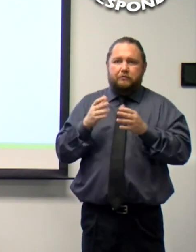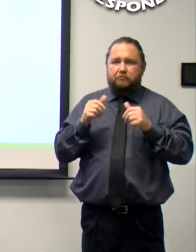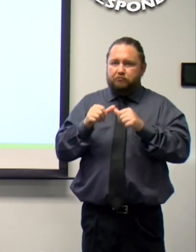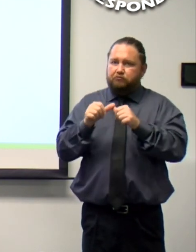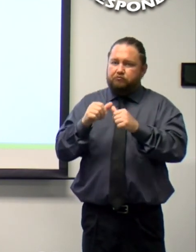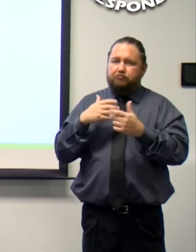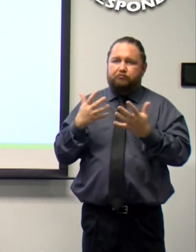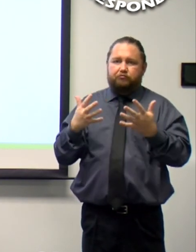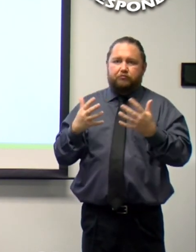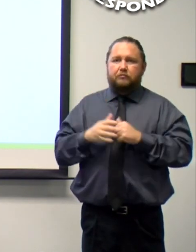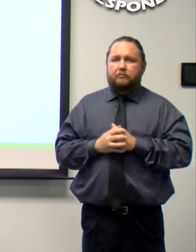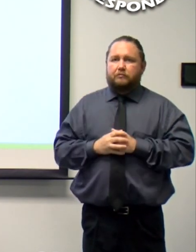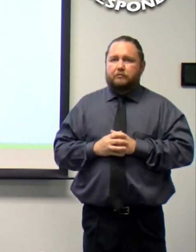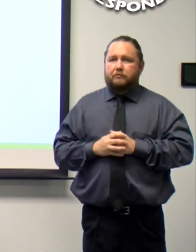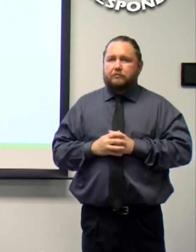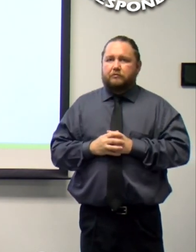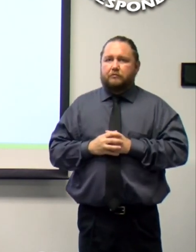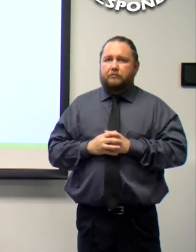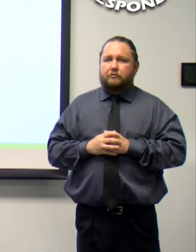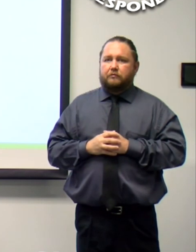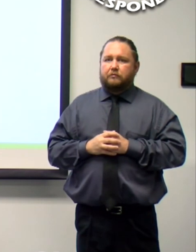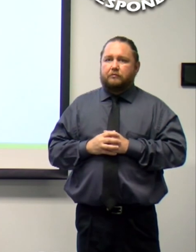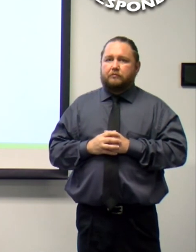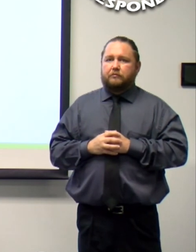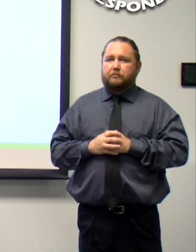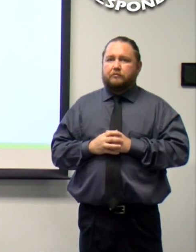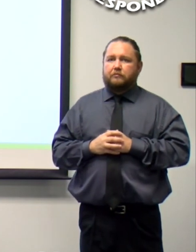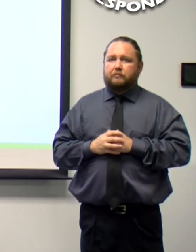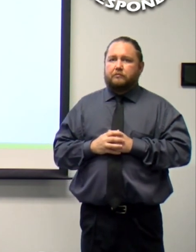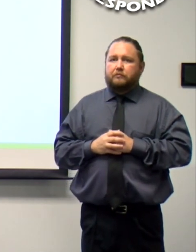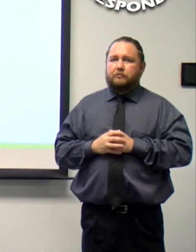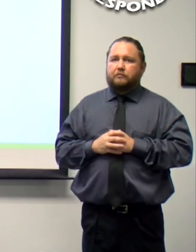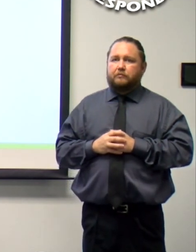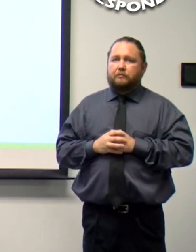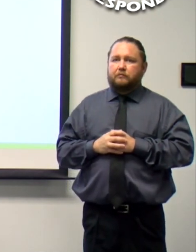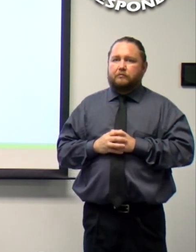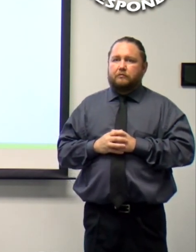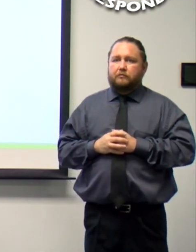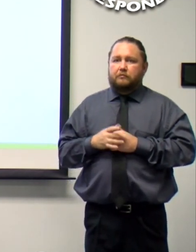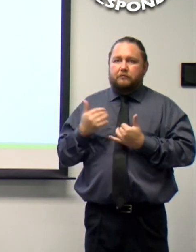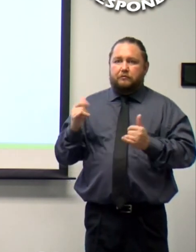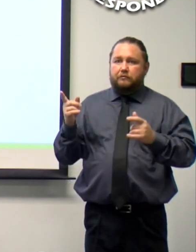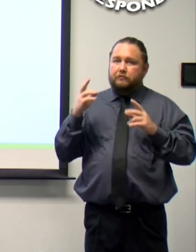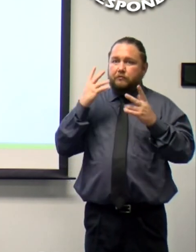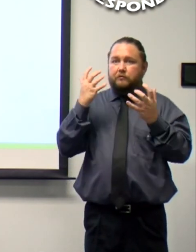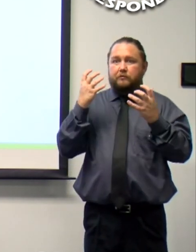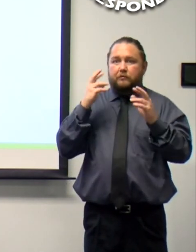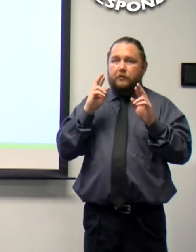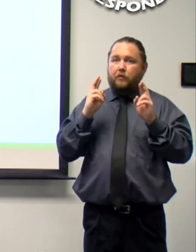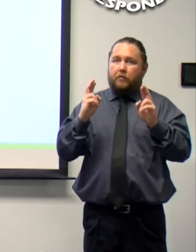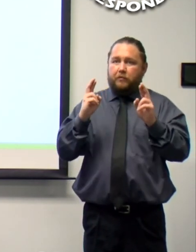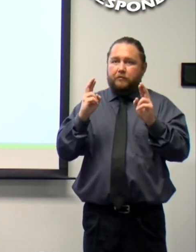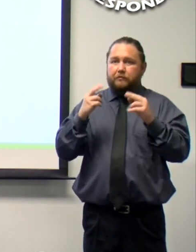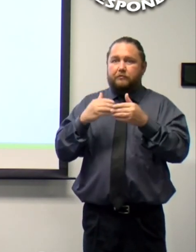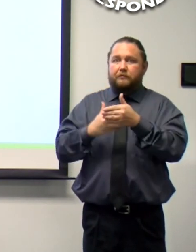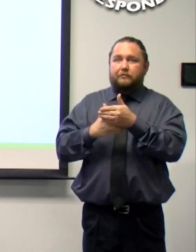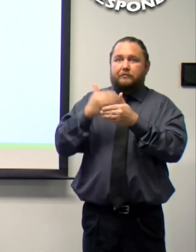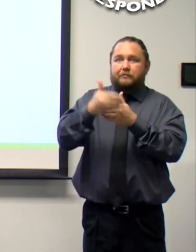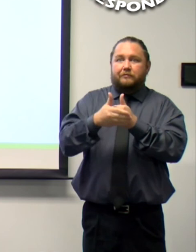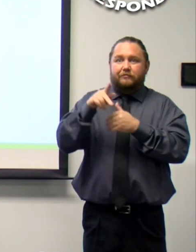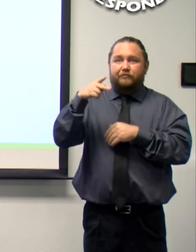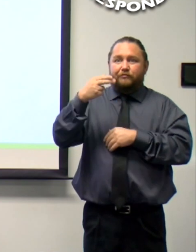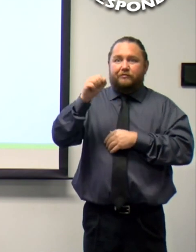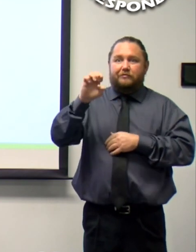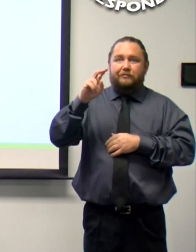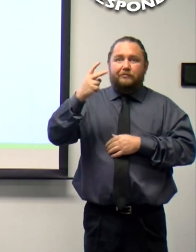move into hopefully phase 2, discussed before, and we do a little more, we open a little bit more, we will